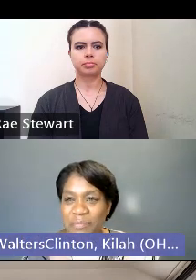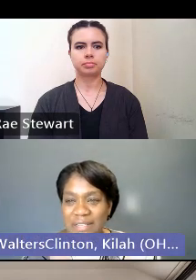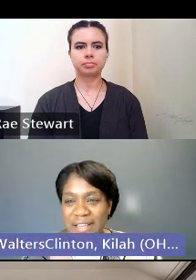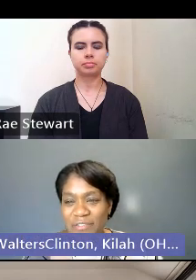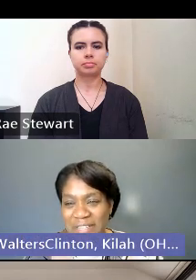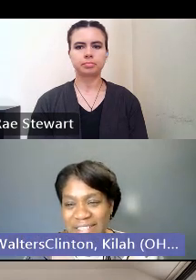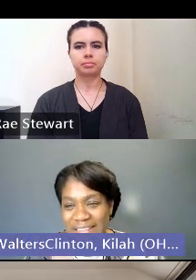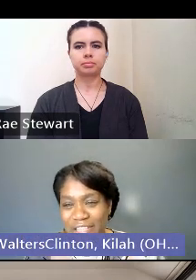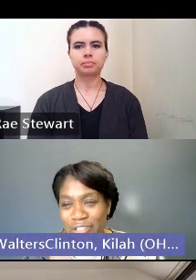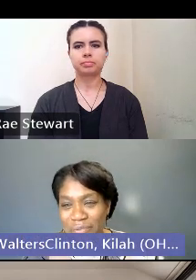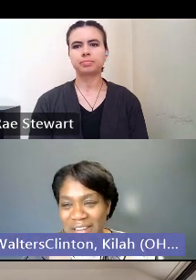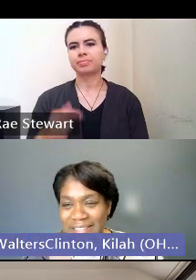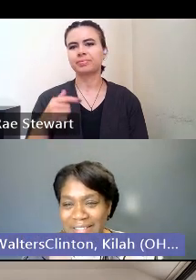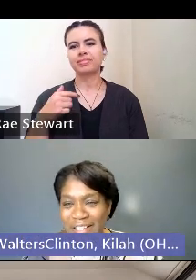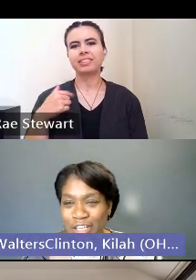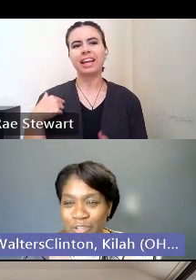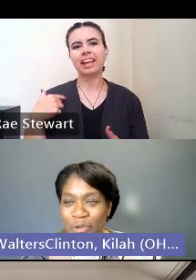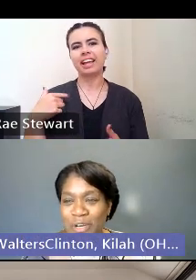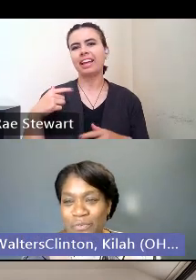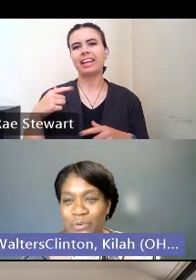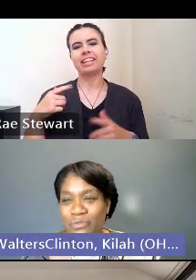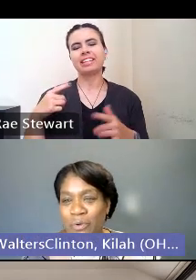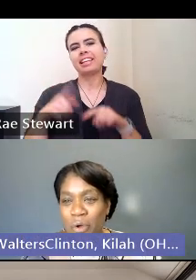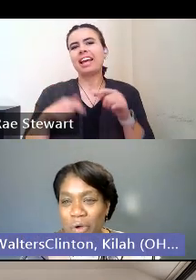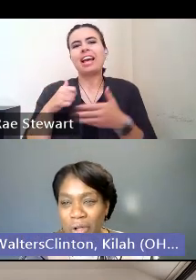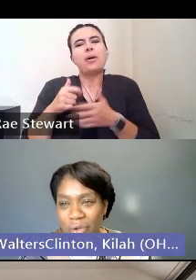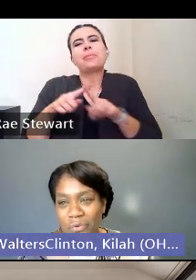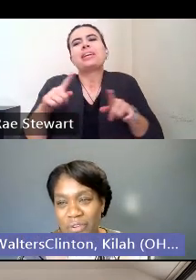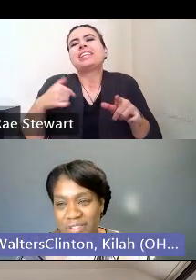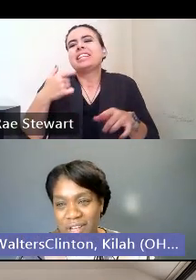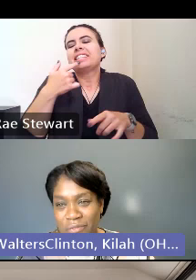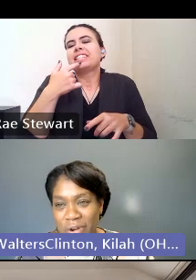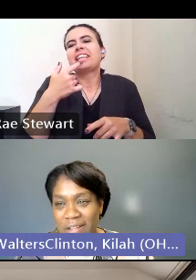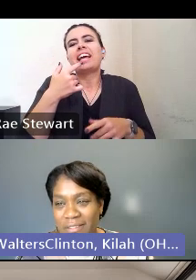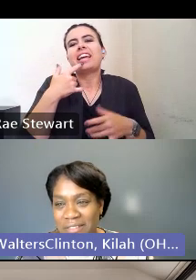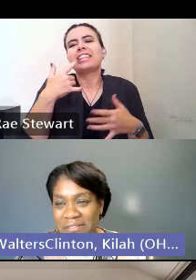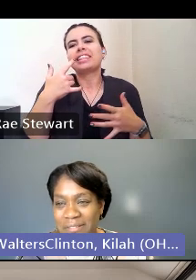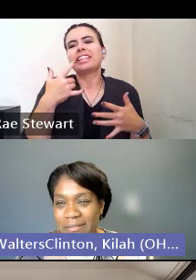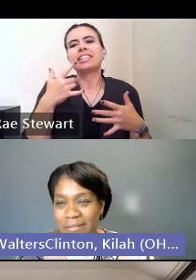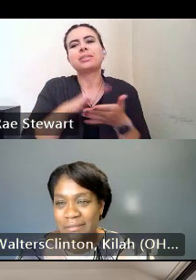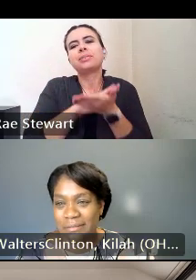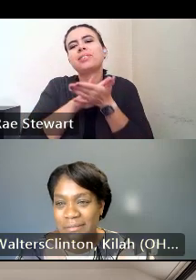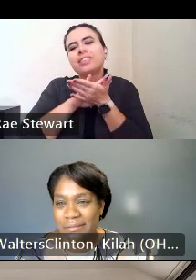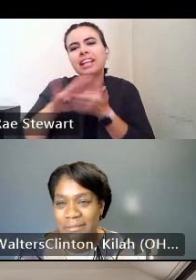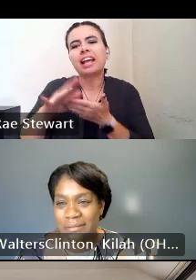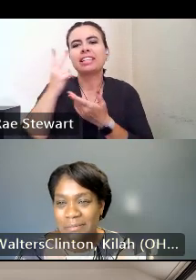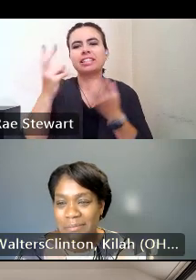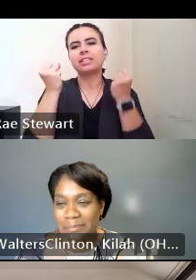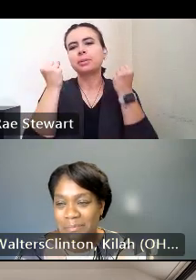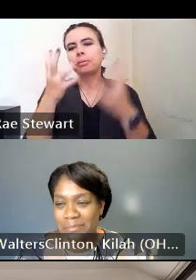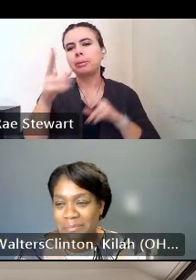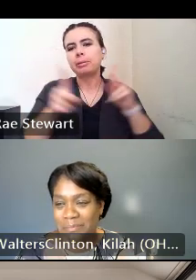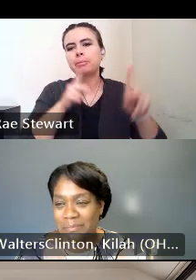I can't help myself but to say it's so nice to see so many folks from all over the state of Rhode Island.